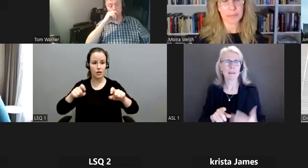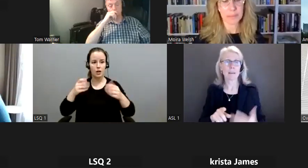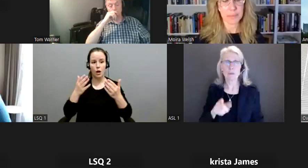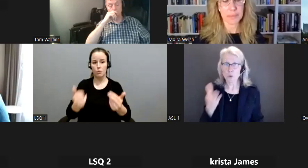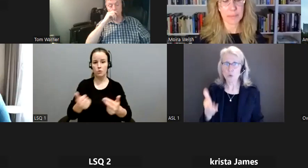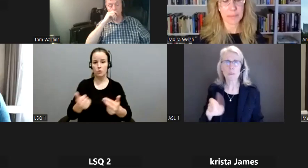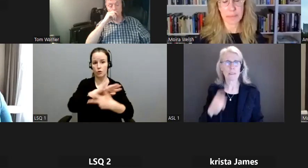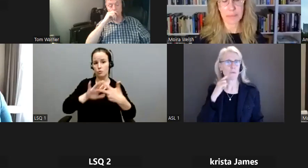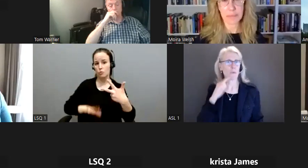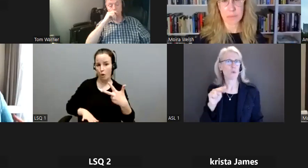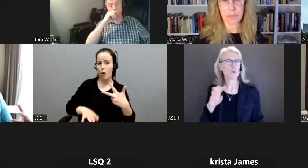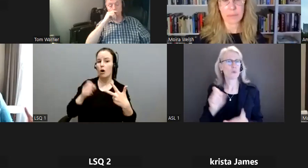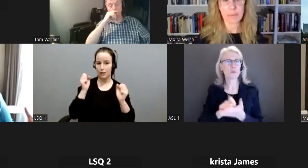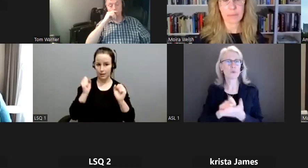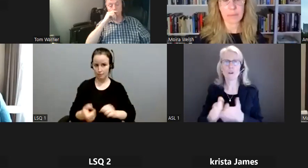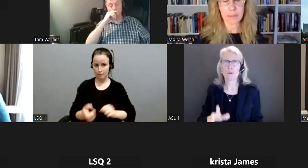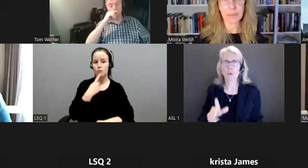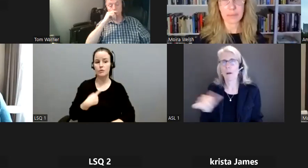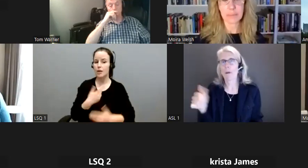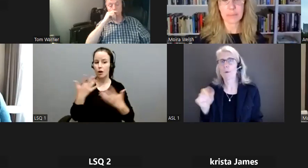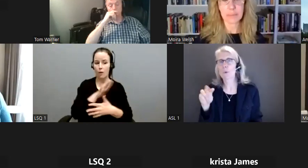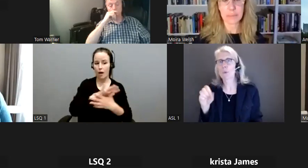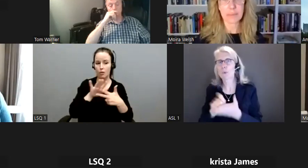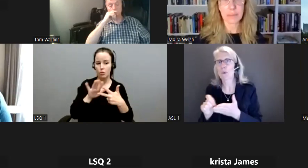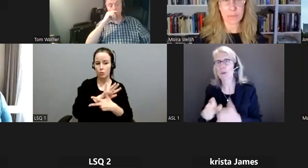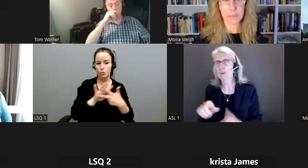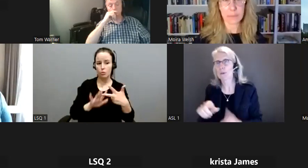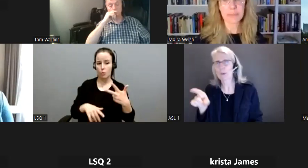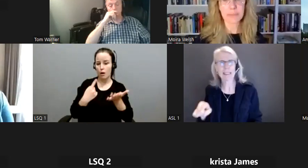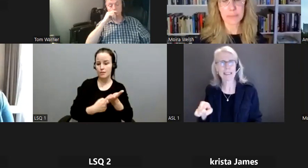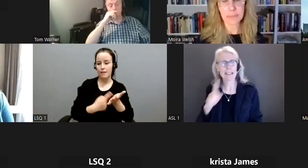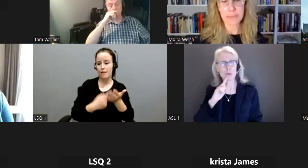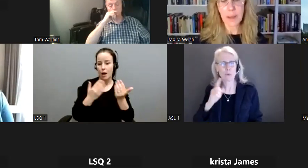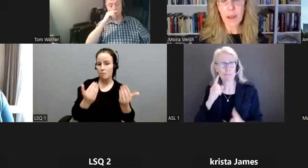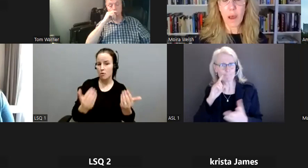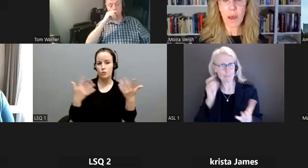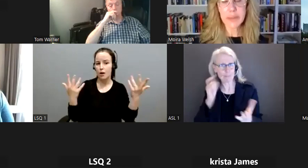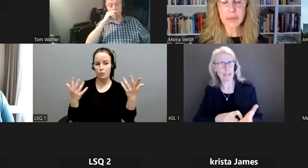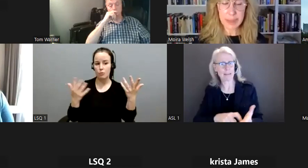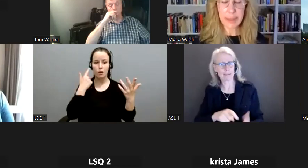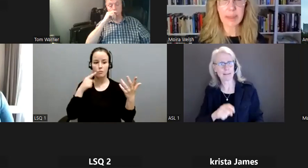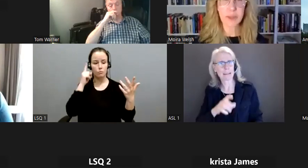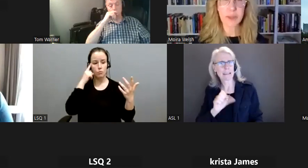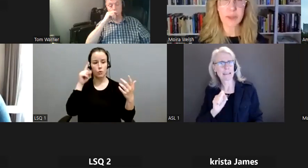journalist or what other journalists need to share the messages around seniors issues or elder abuse.